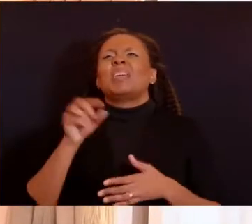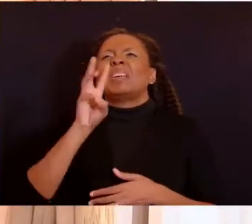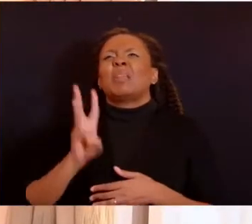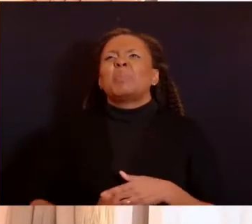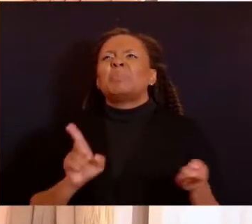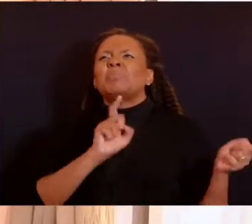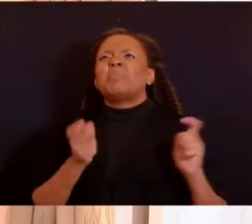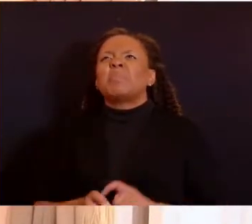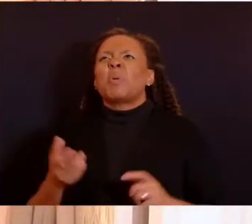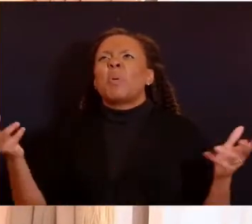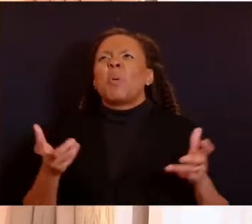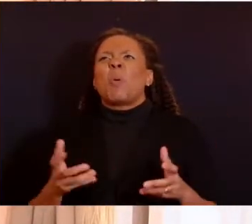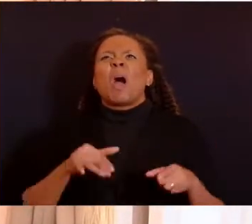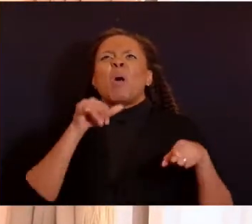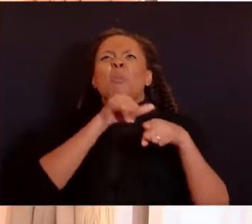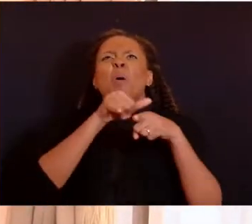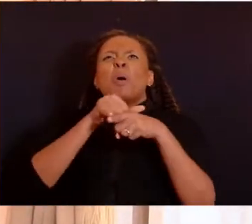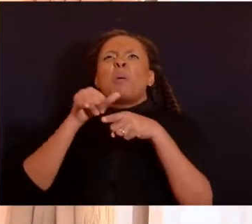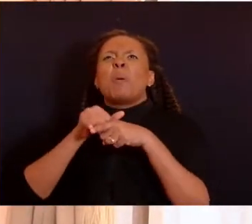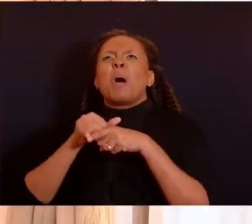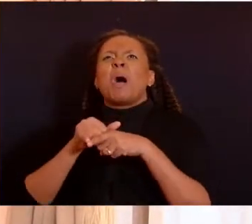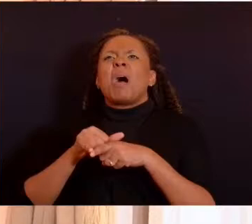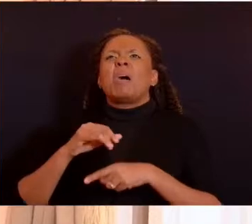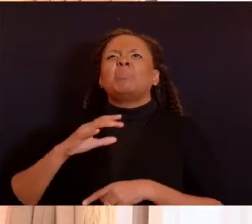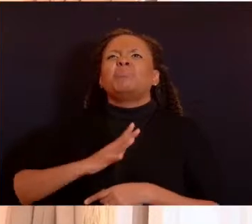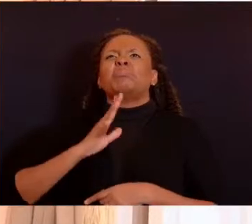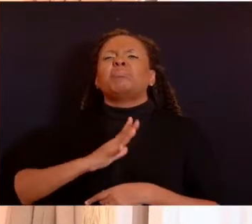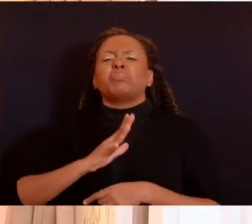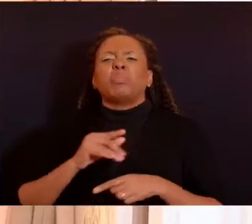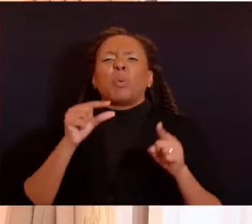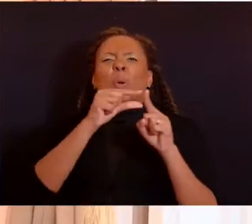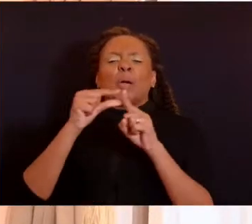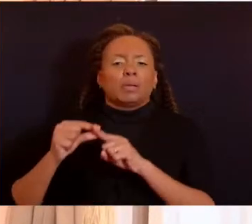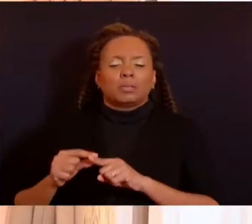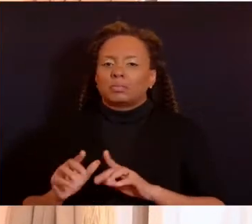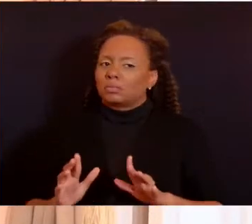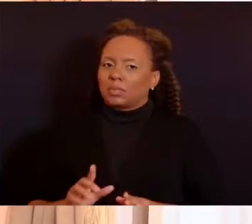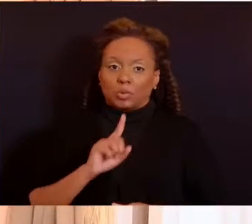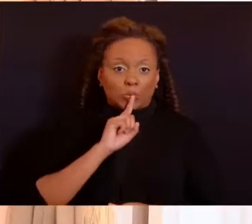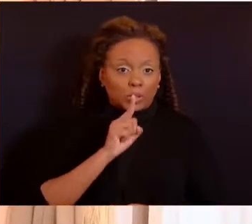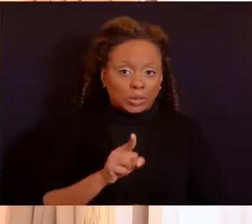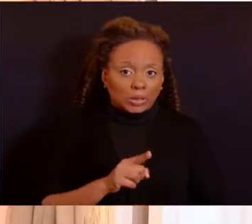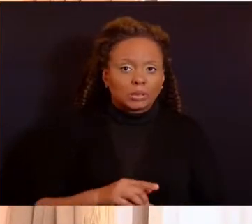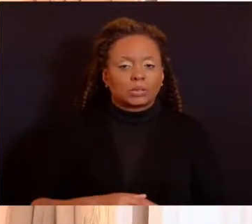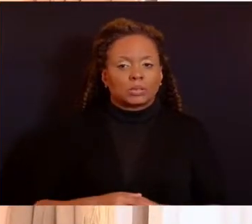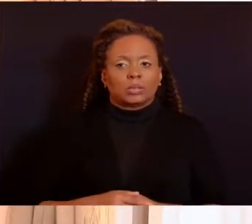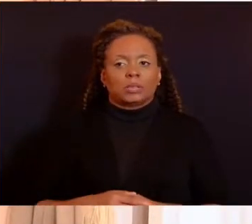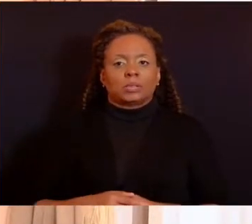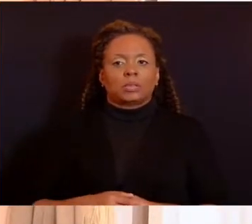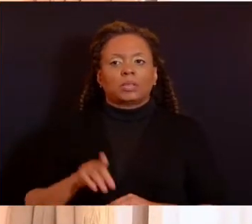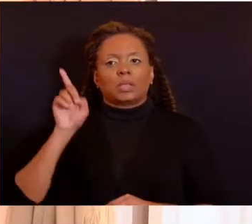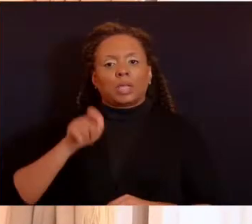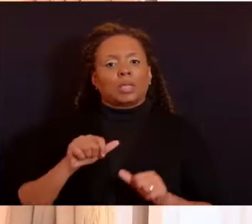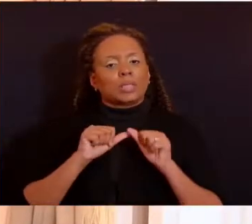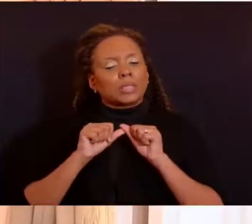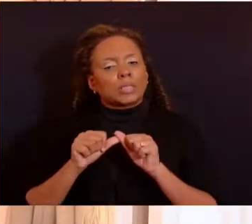talking about. It's not esoteric. This is real. And as a result, we have to continue to be able to change how we